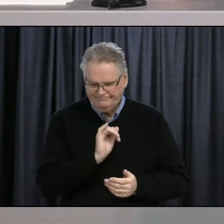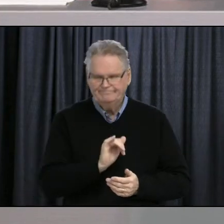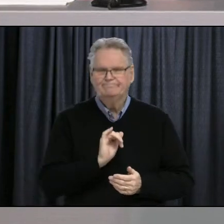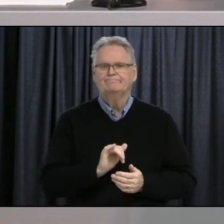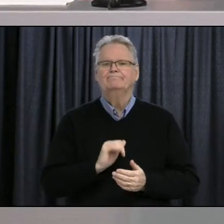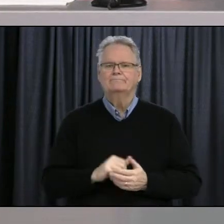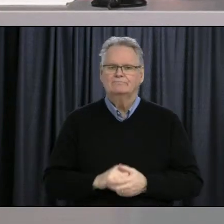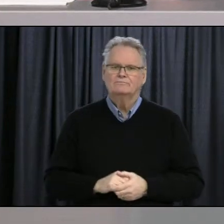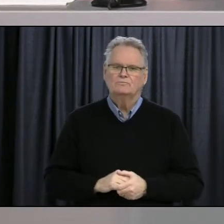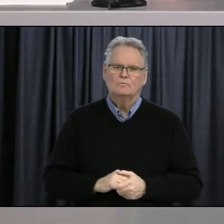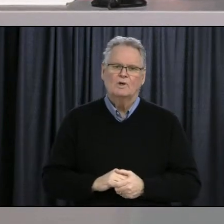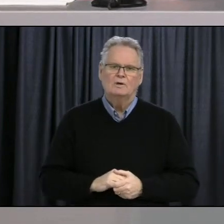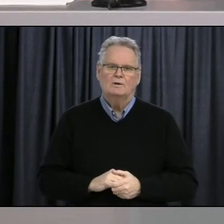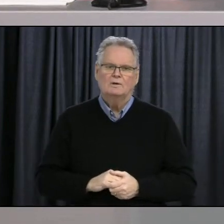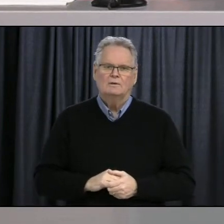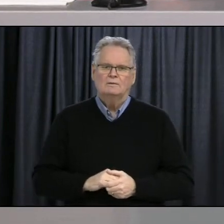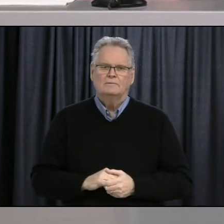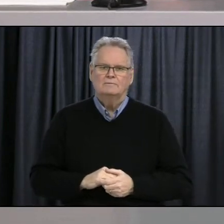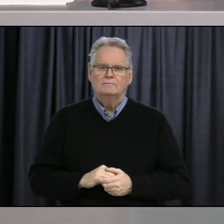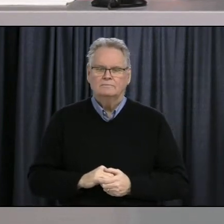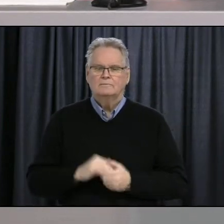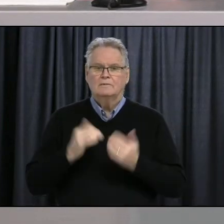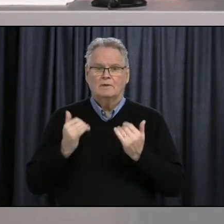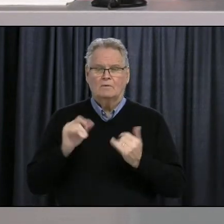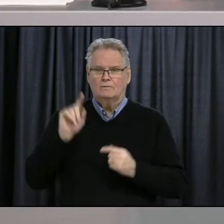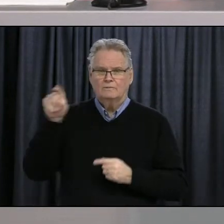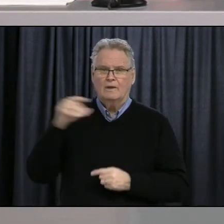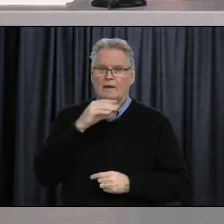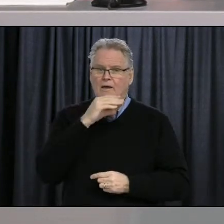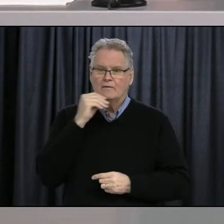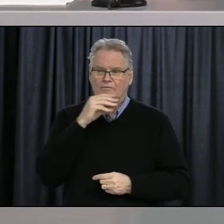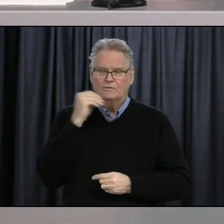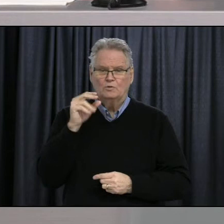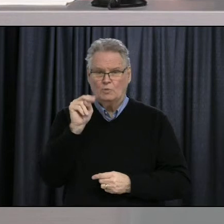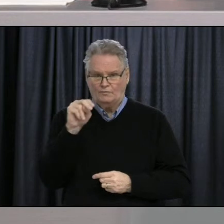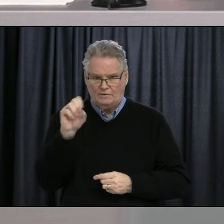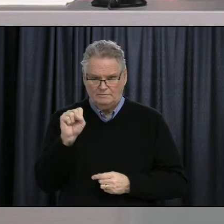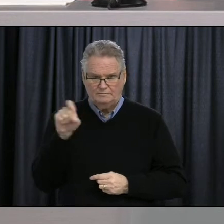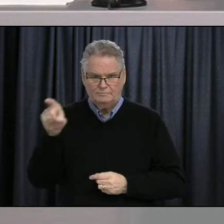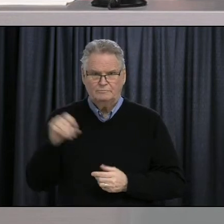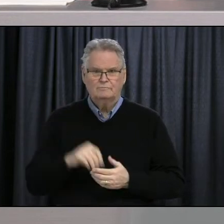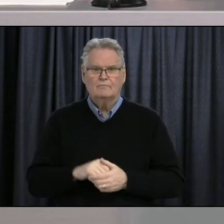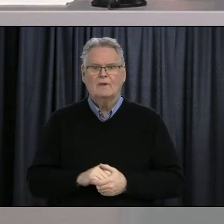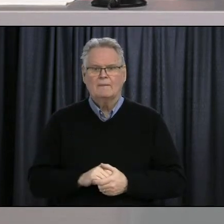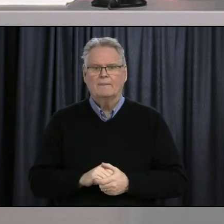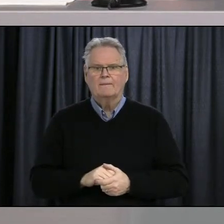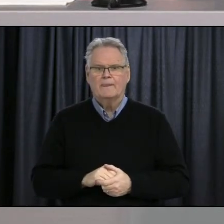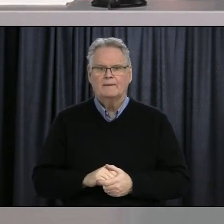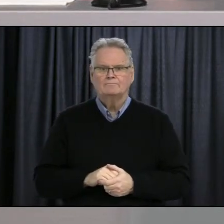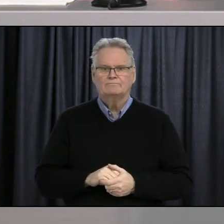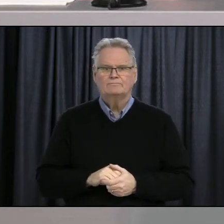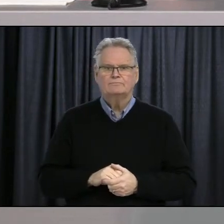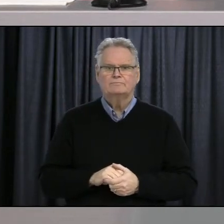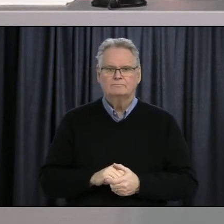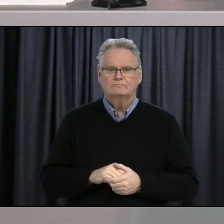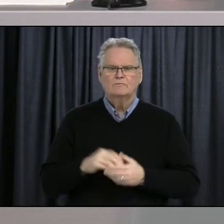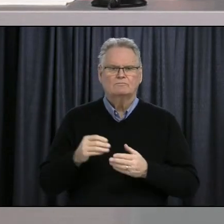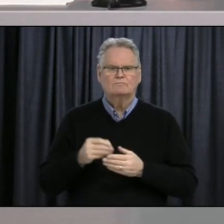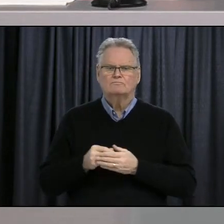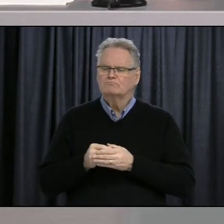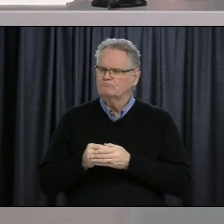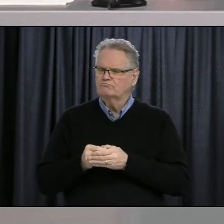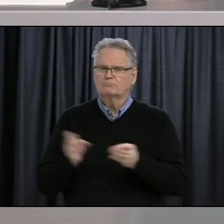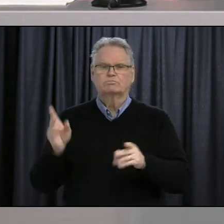begin general public vaccination with those 80 and above. They've sent out mail kits to those to inform them on how to book an